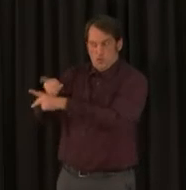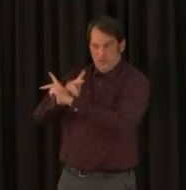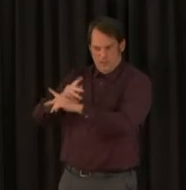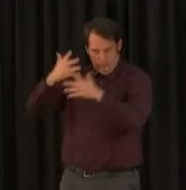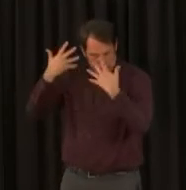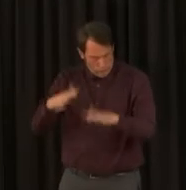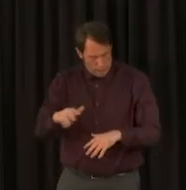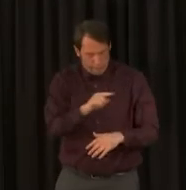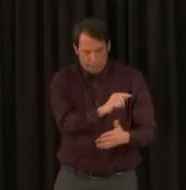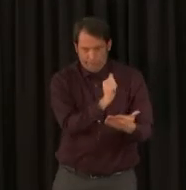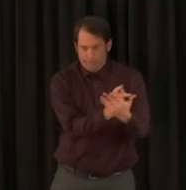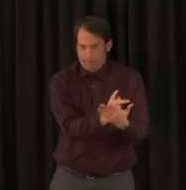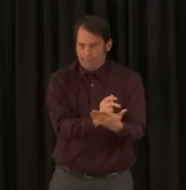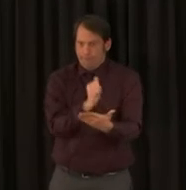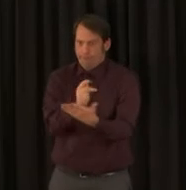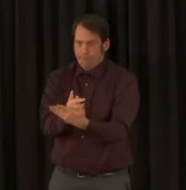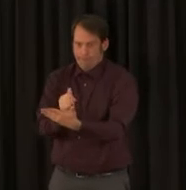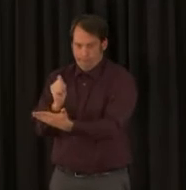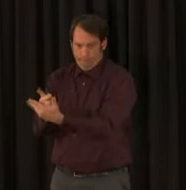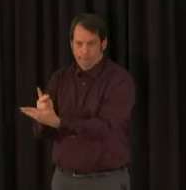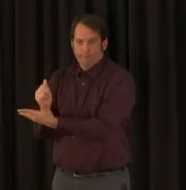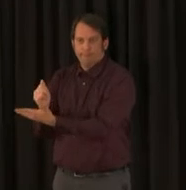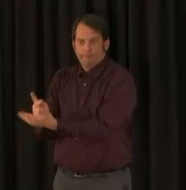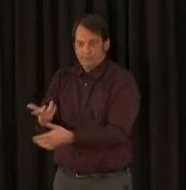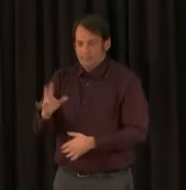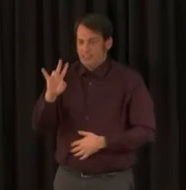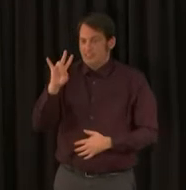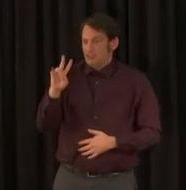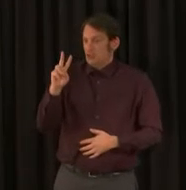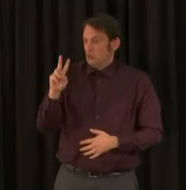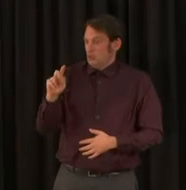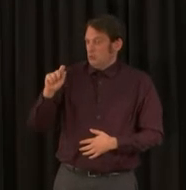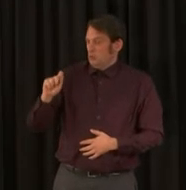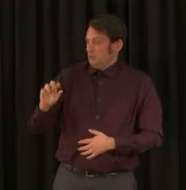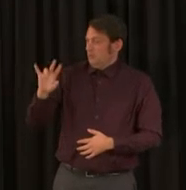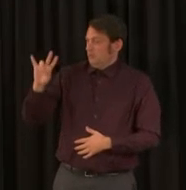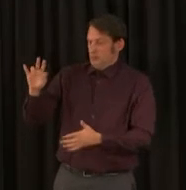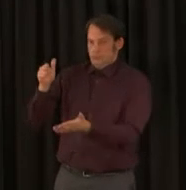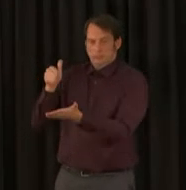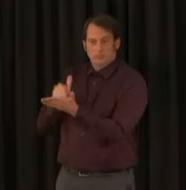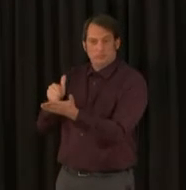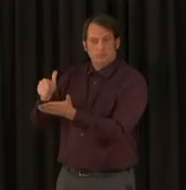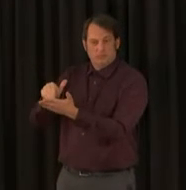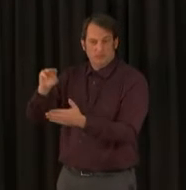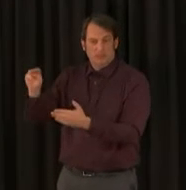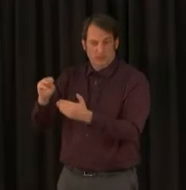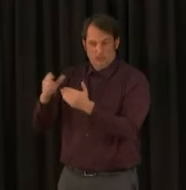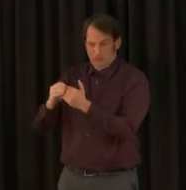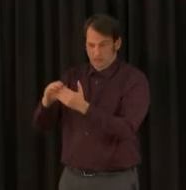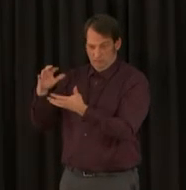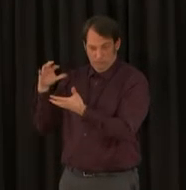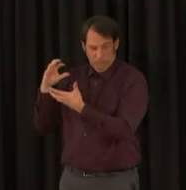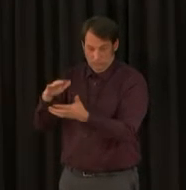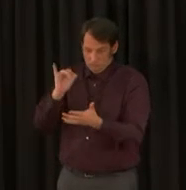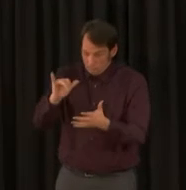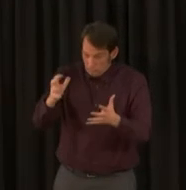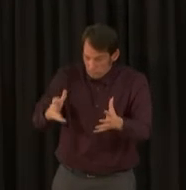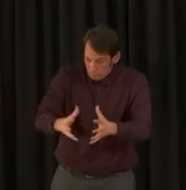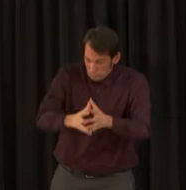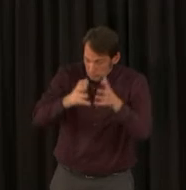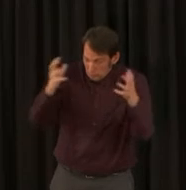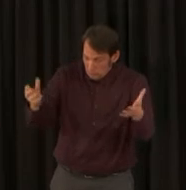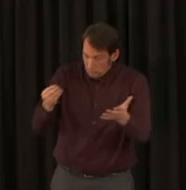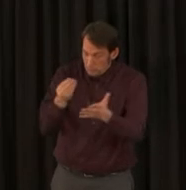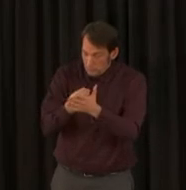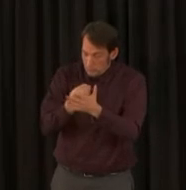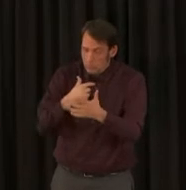to the tune of $72.7 billion. And, you know, that's a lot of money. But we want to make sure that